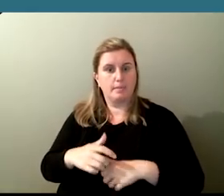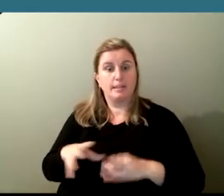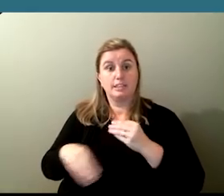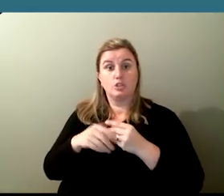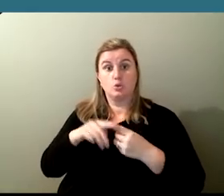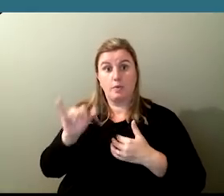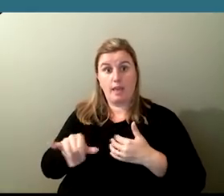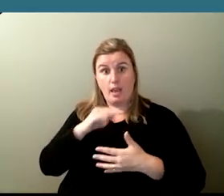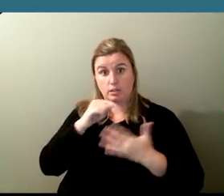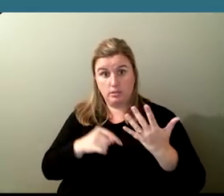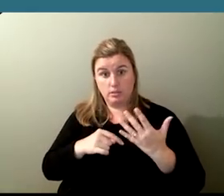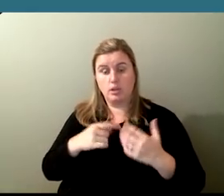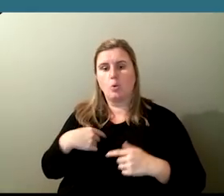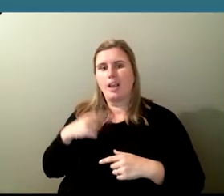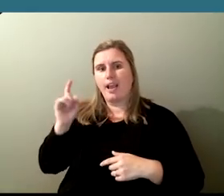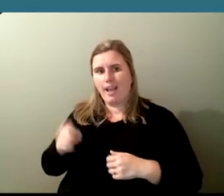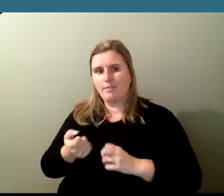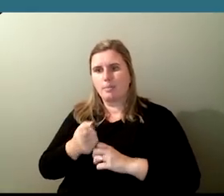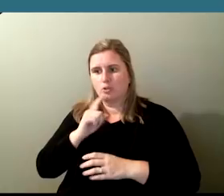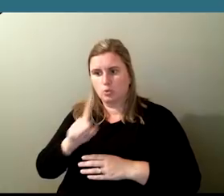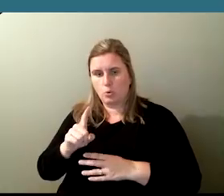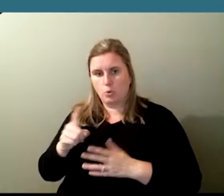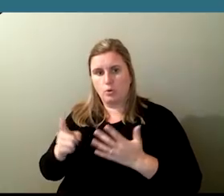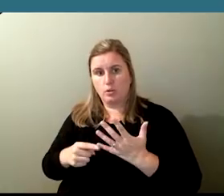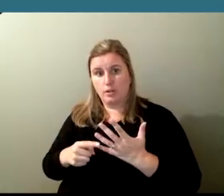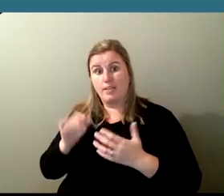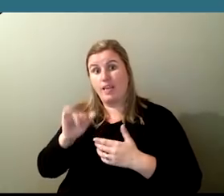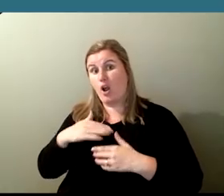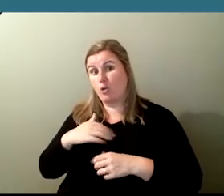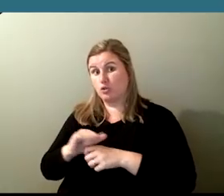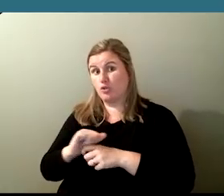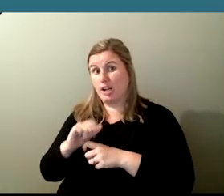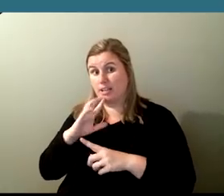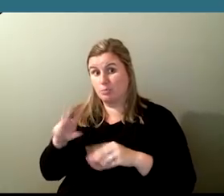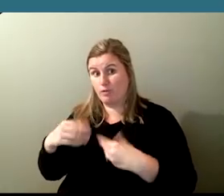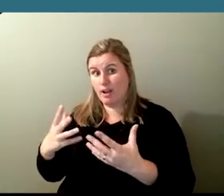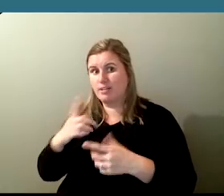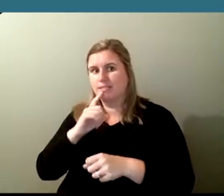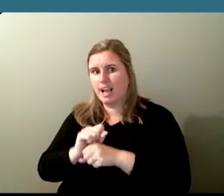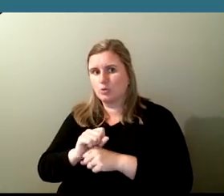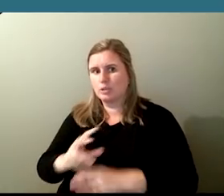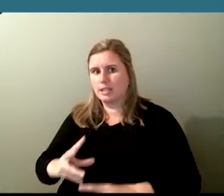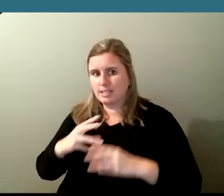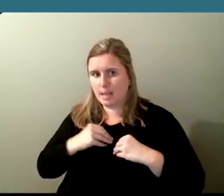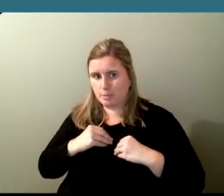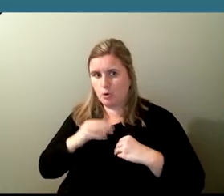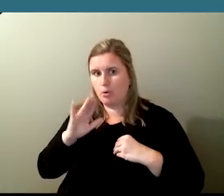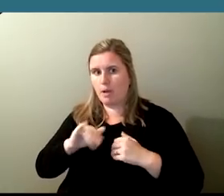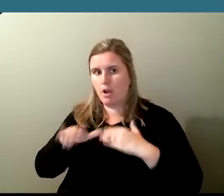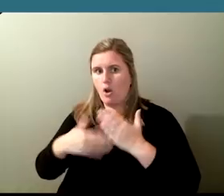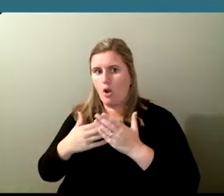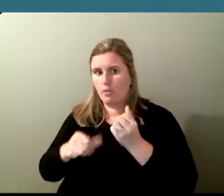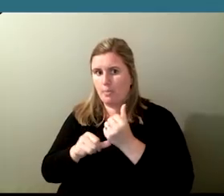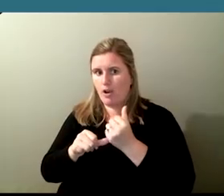this, of course, we have to make sure that the training that's being provided is actually acceptable by our